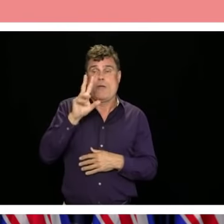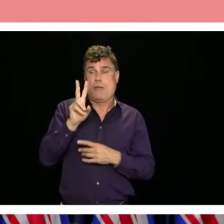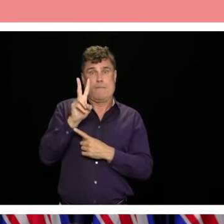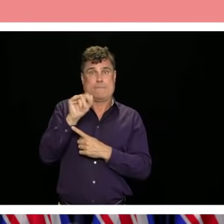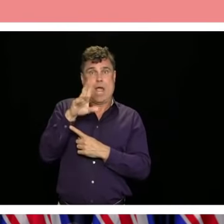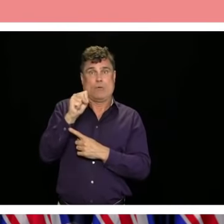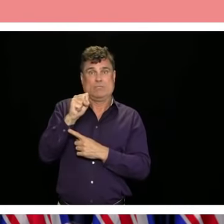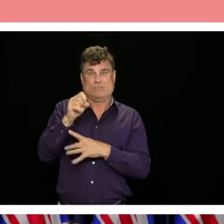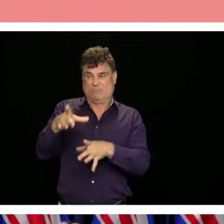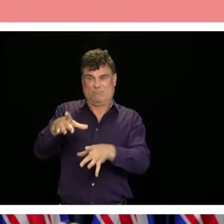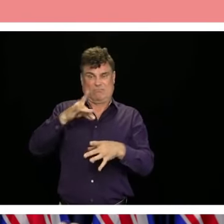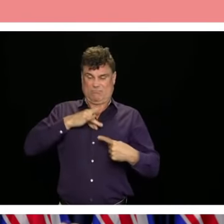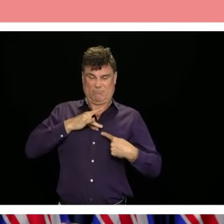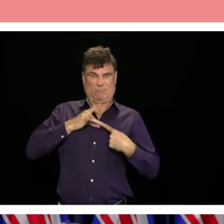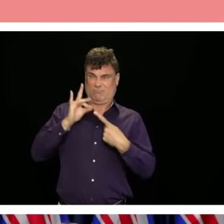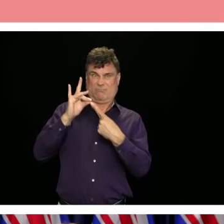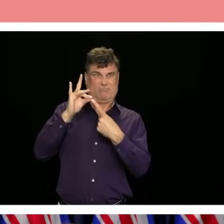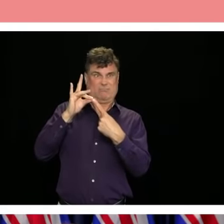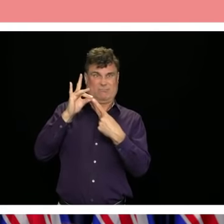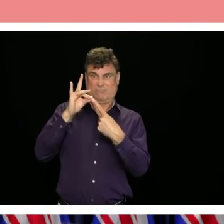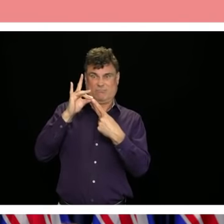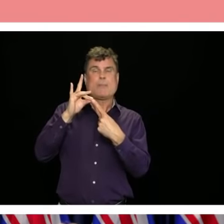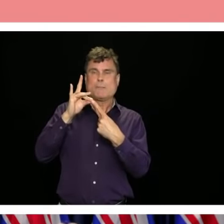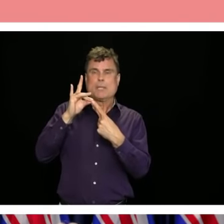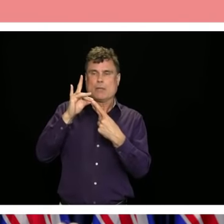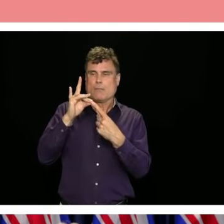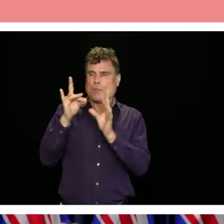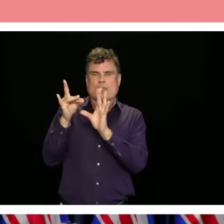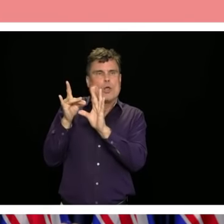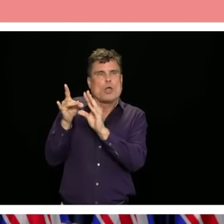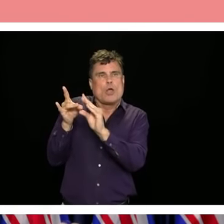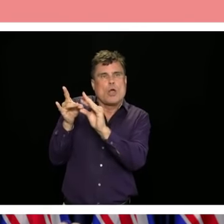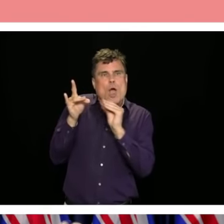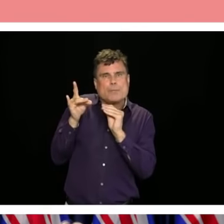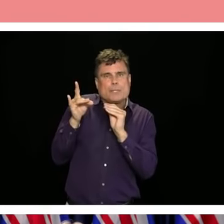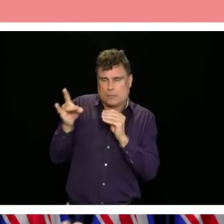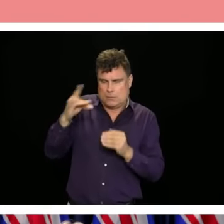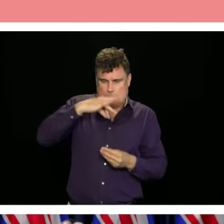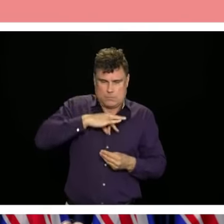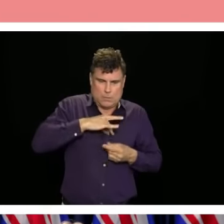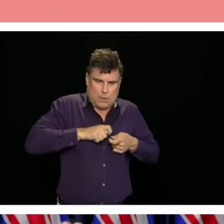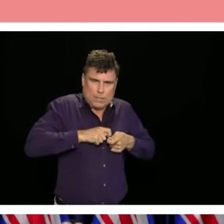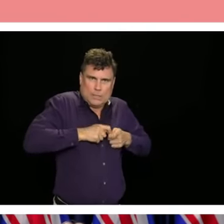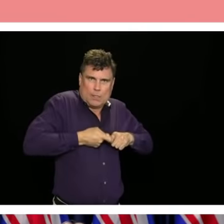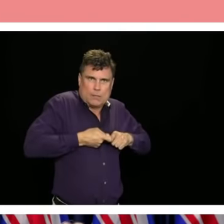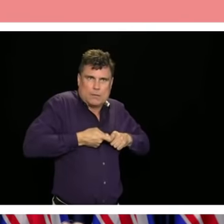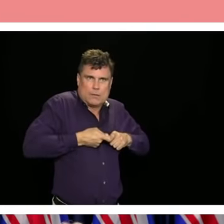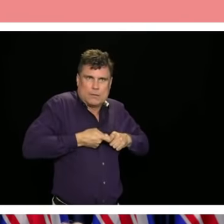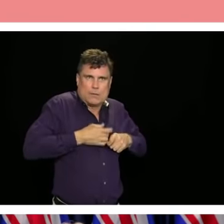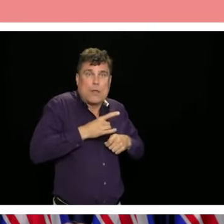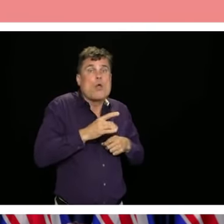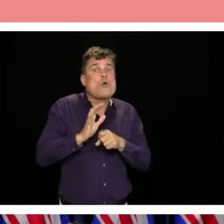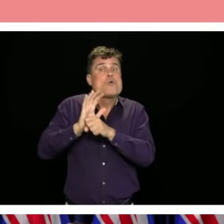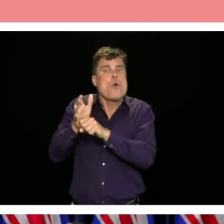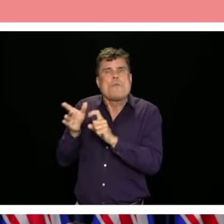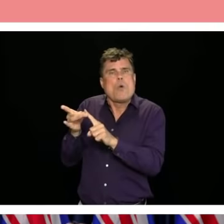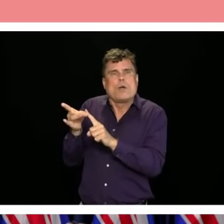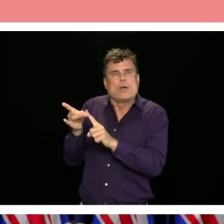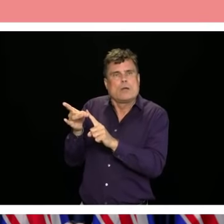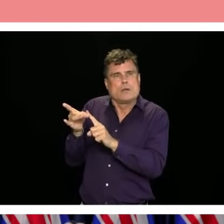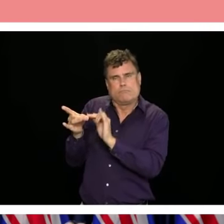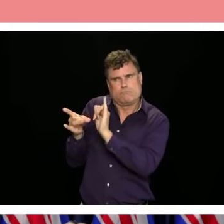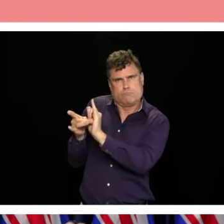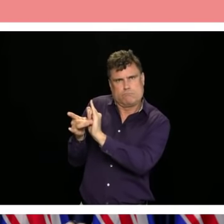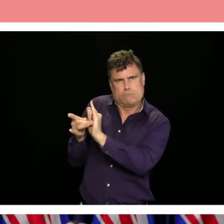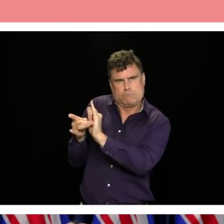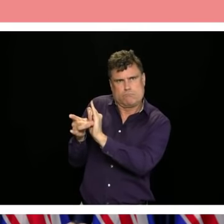of the viruses that have been isolated from swabs taken from people, and the genome of the virus, so the RNA, the